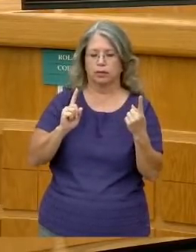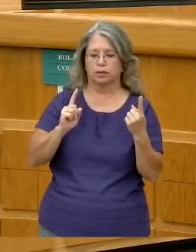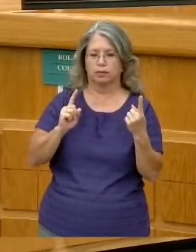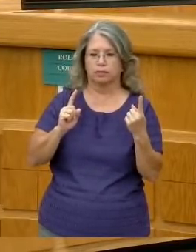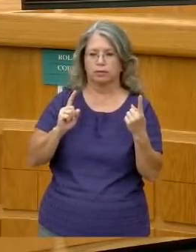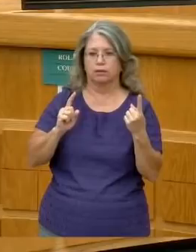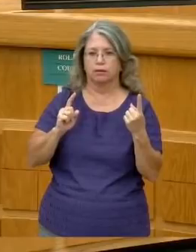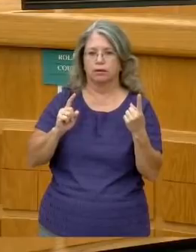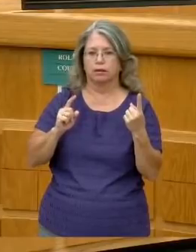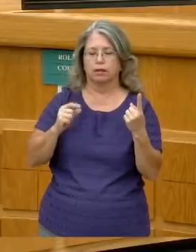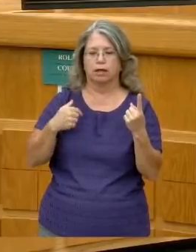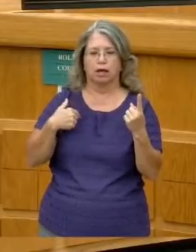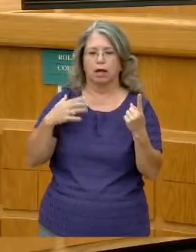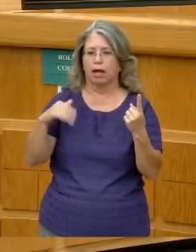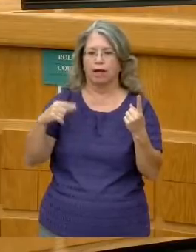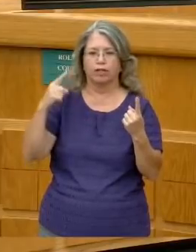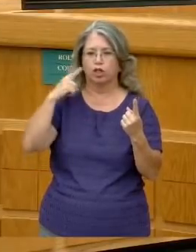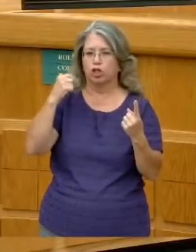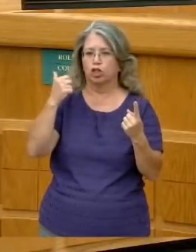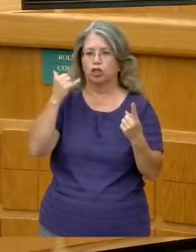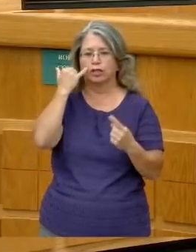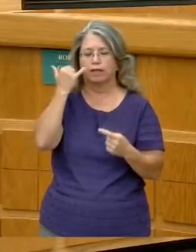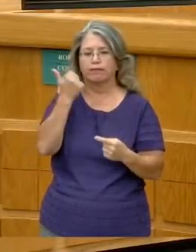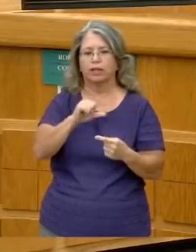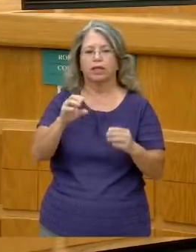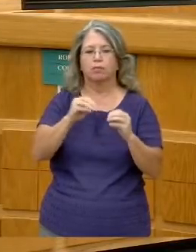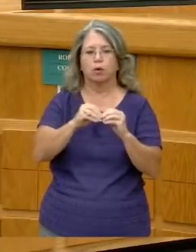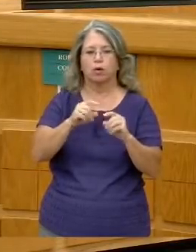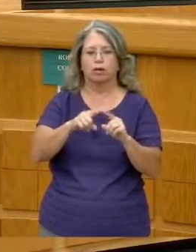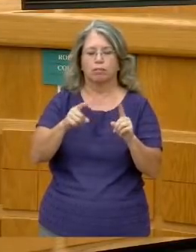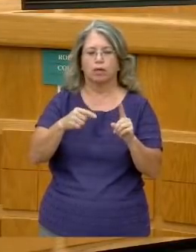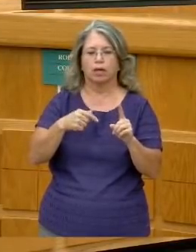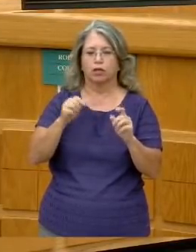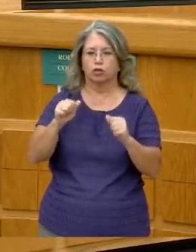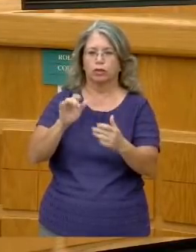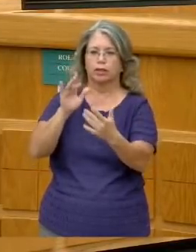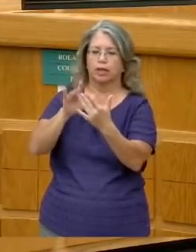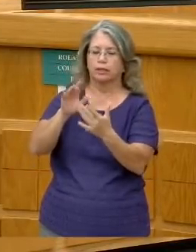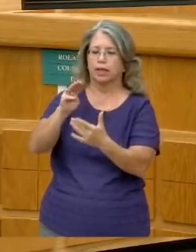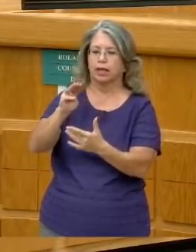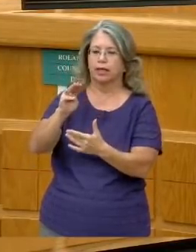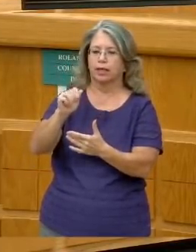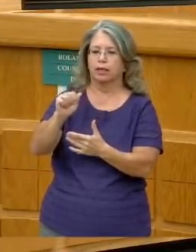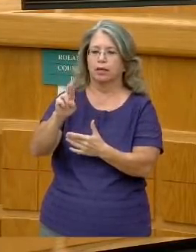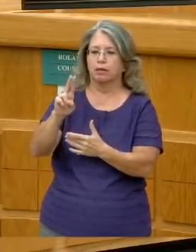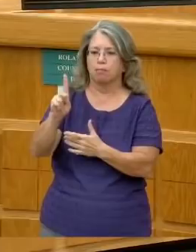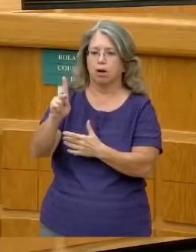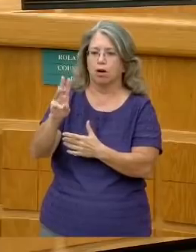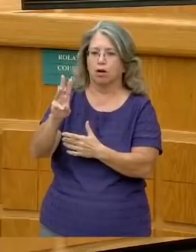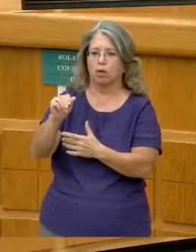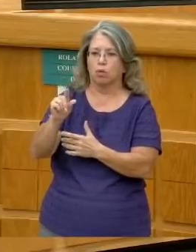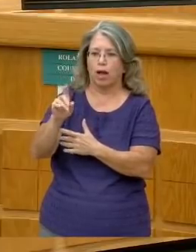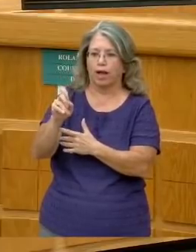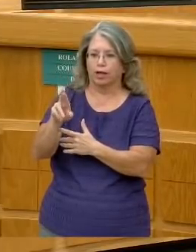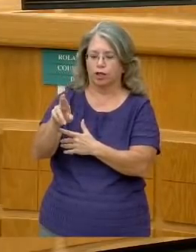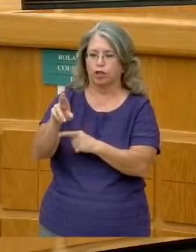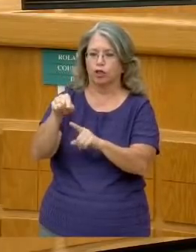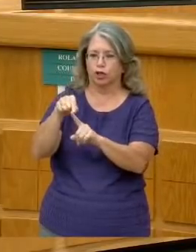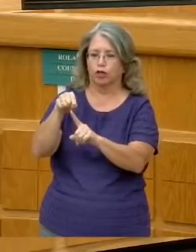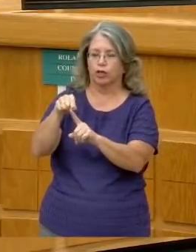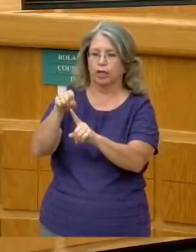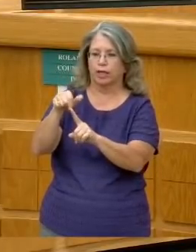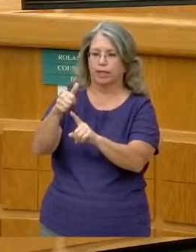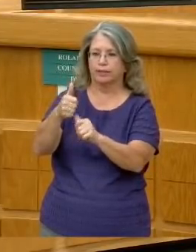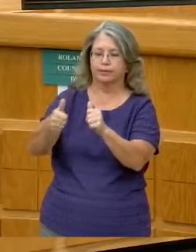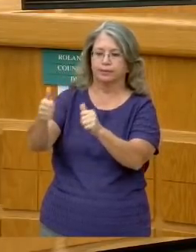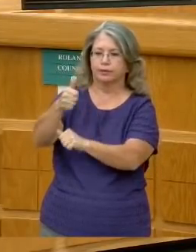told if there's any more. But I would refer to Mark Wagner. He can help you. He's the civilian in charge